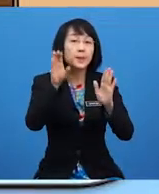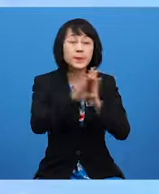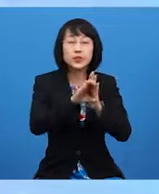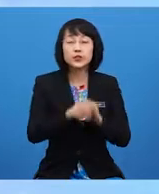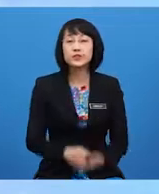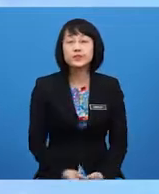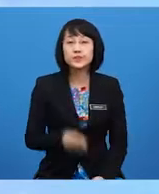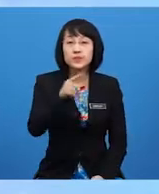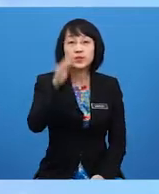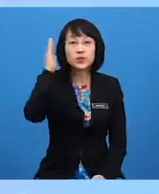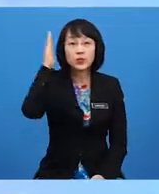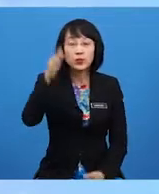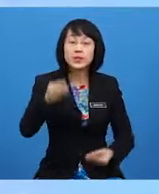questions.